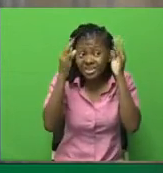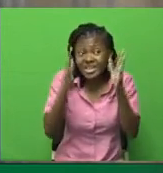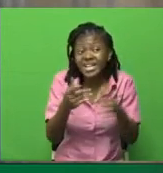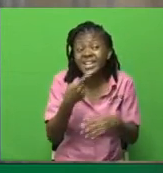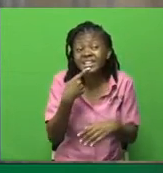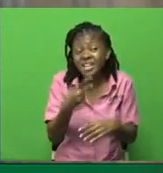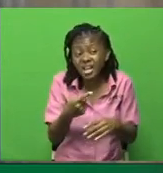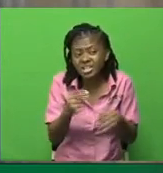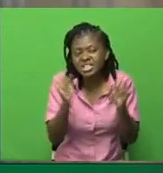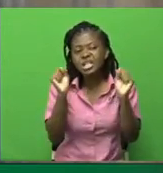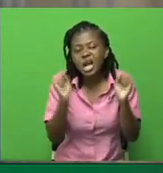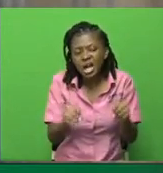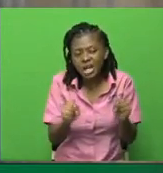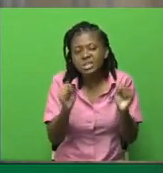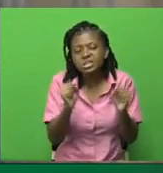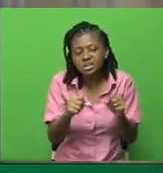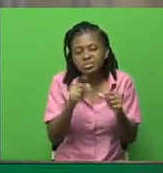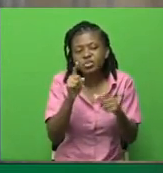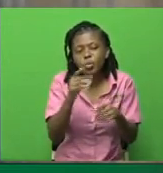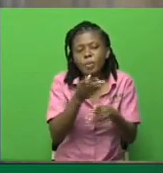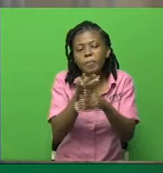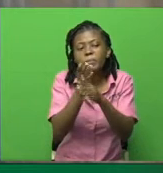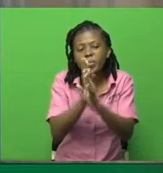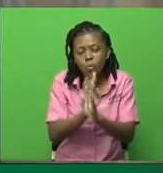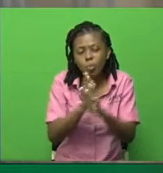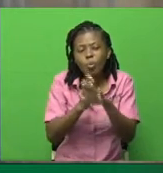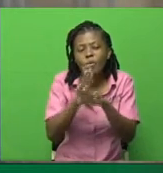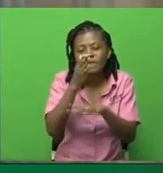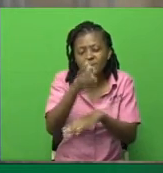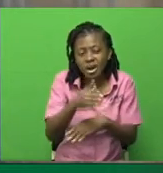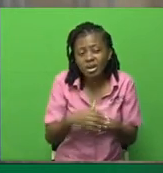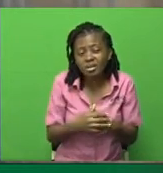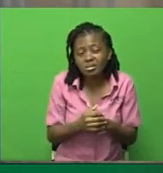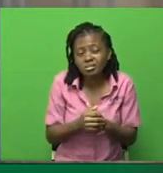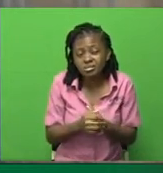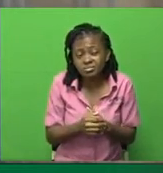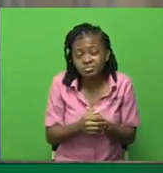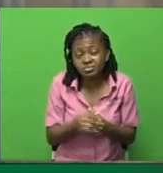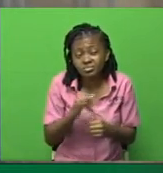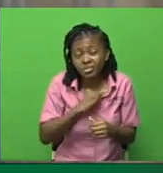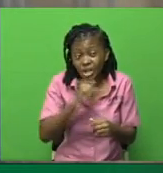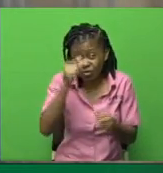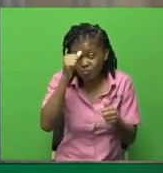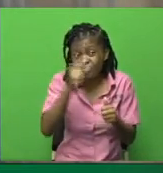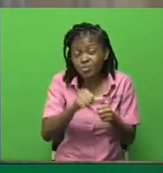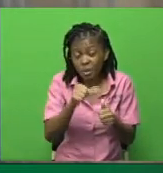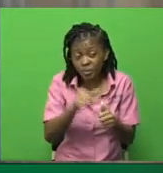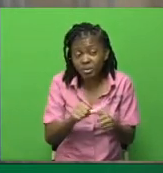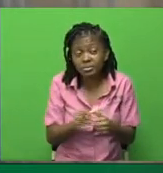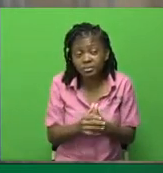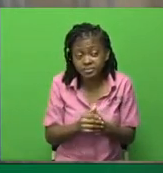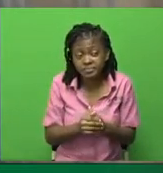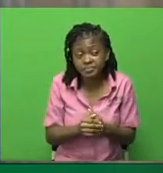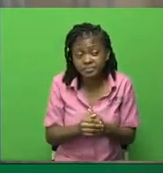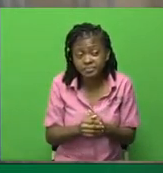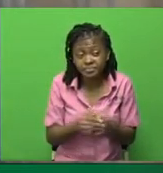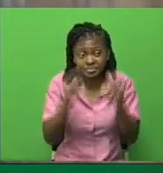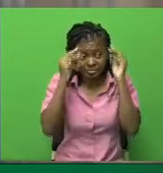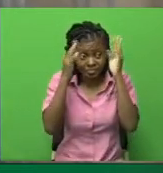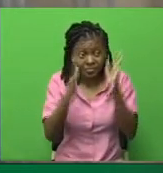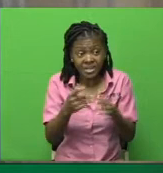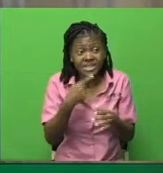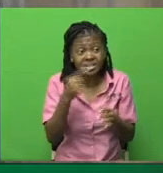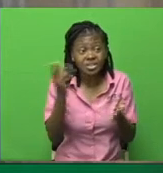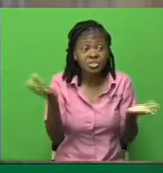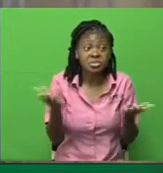crossed his overdraft limit I called the minister on the spotlight I quote sometimes we